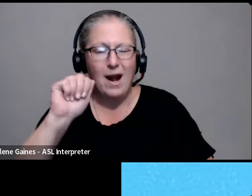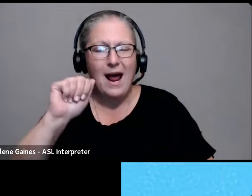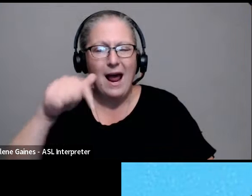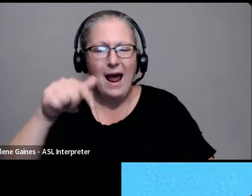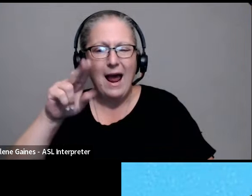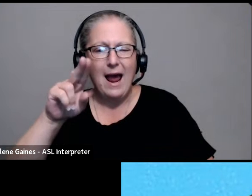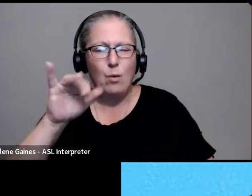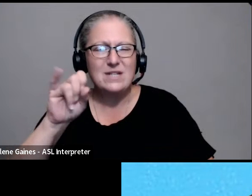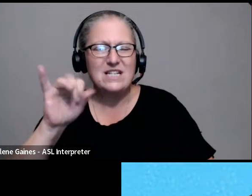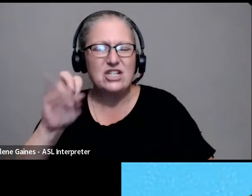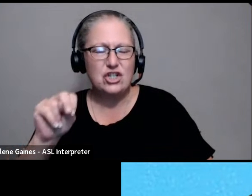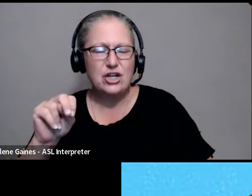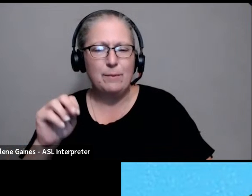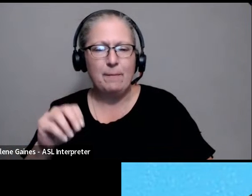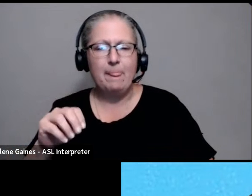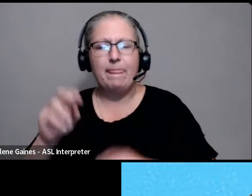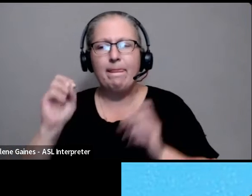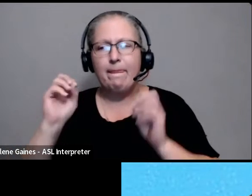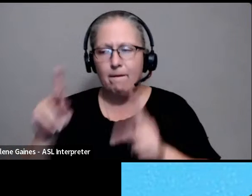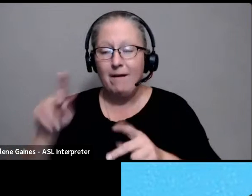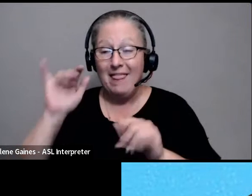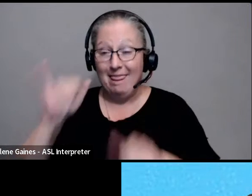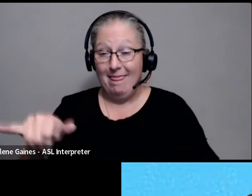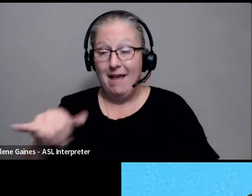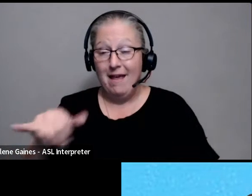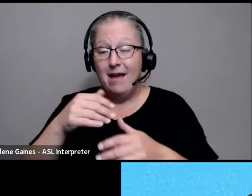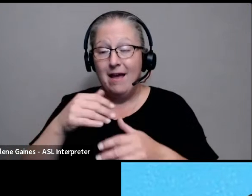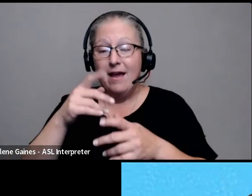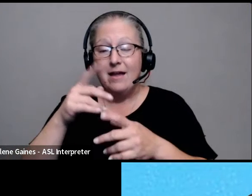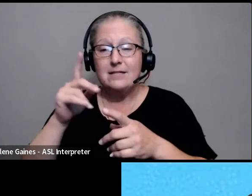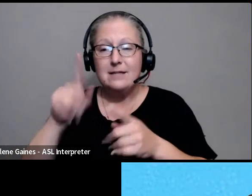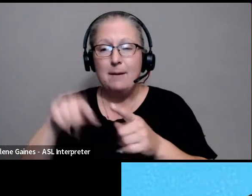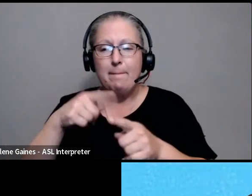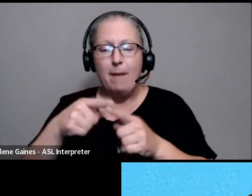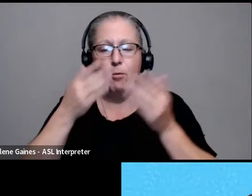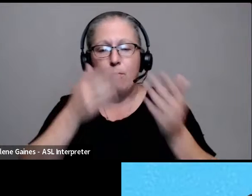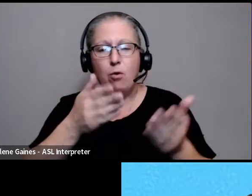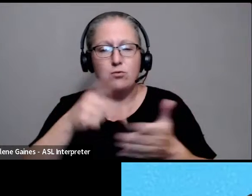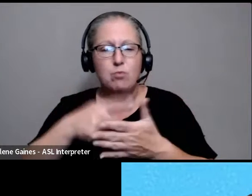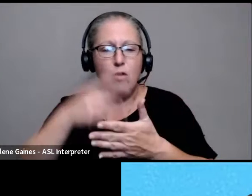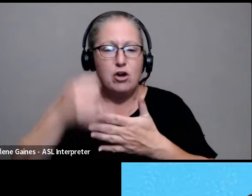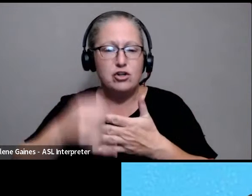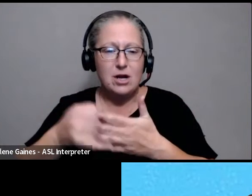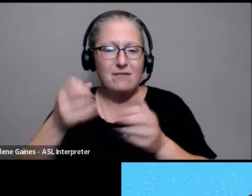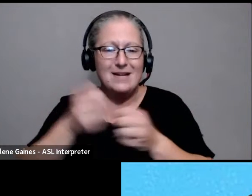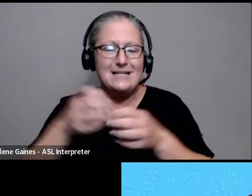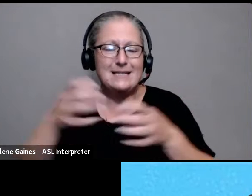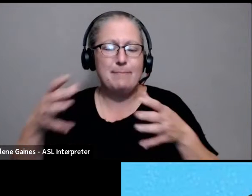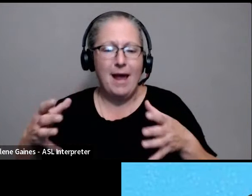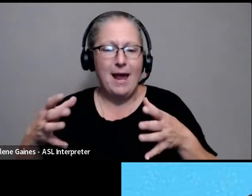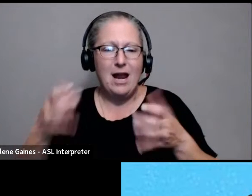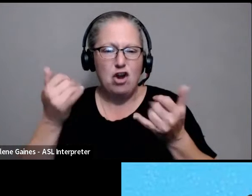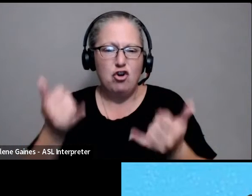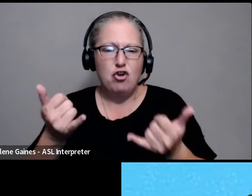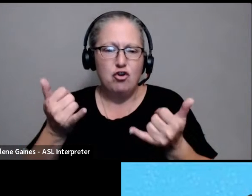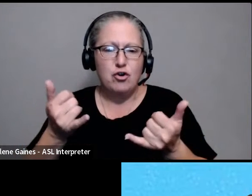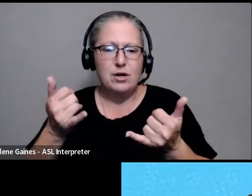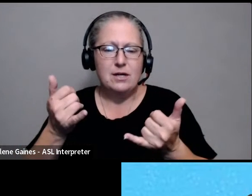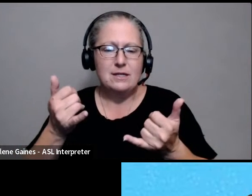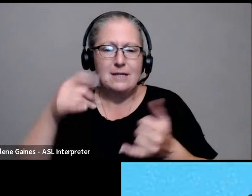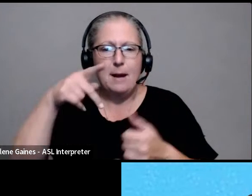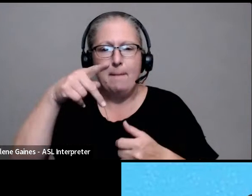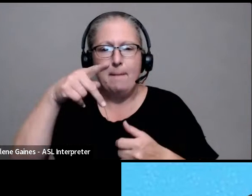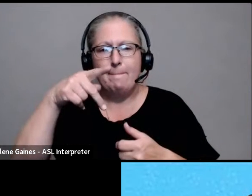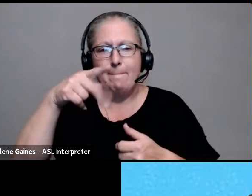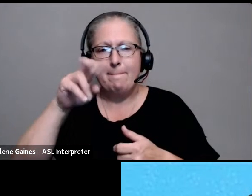All righty. This item relates to the proposed project to expand the current Peninsula